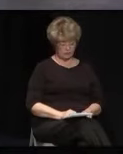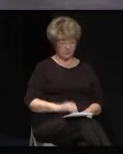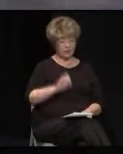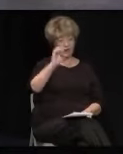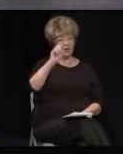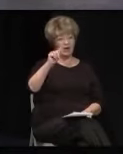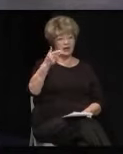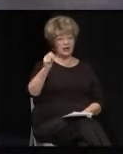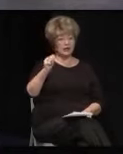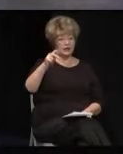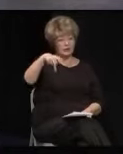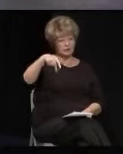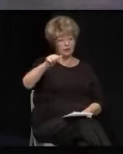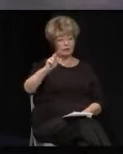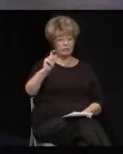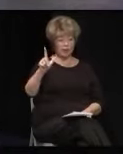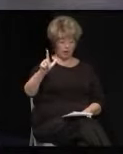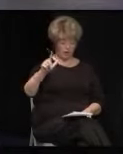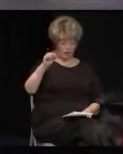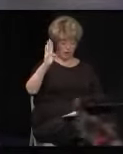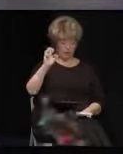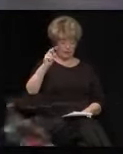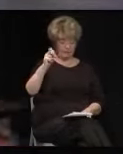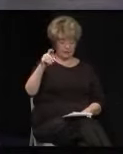Ethan Paul Bentley, cum laude.